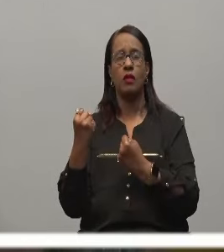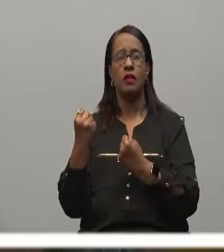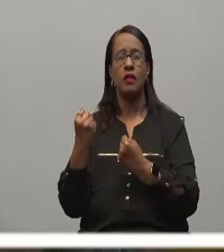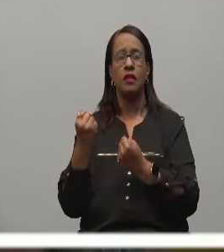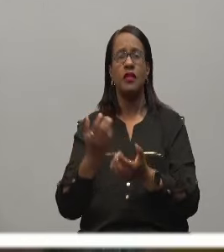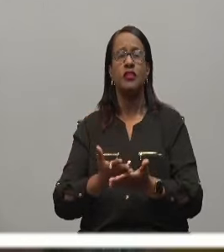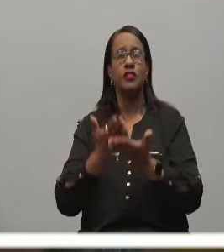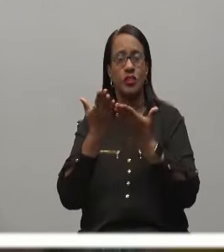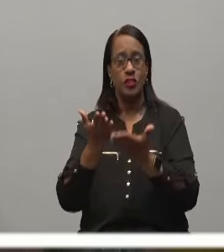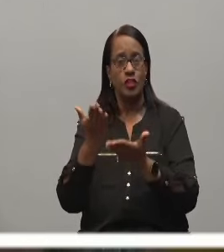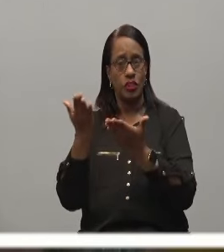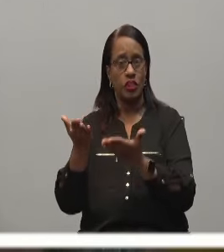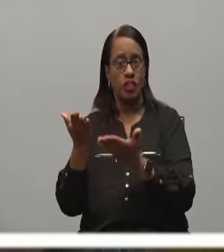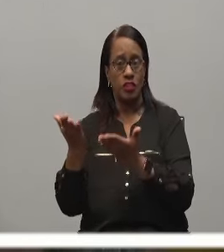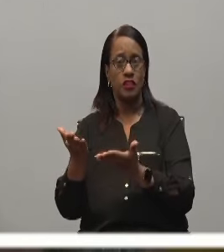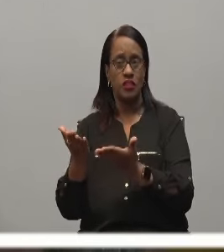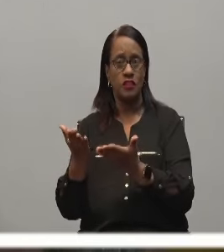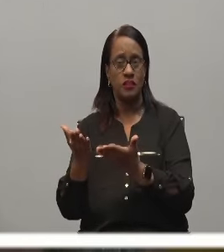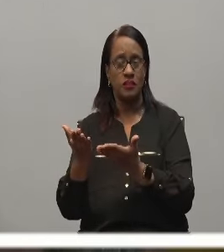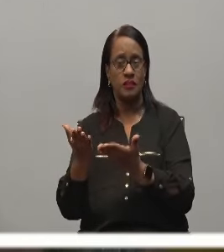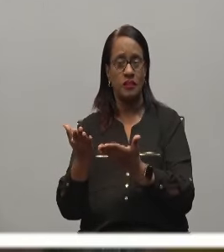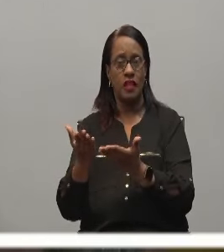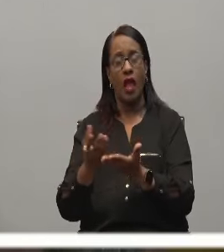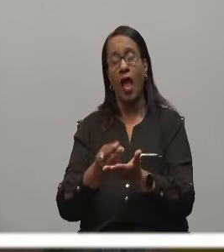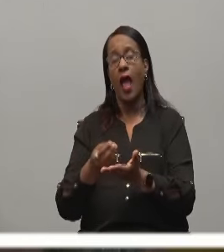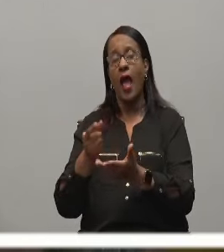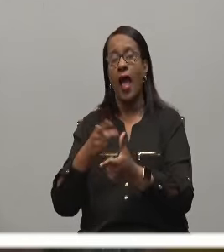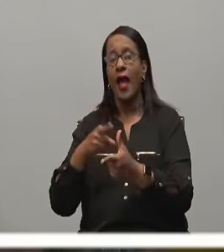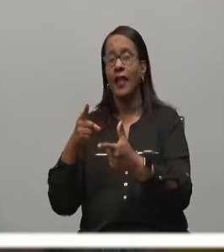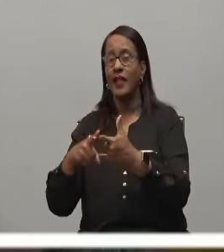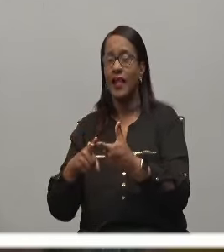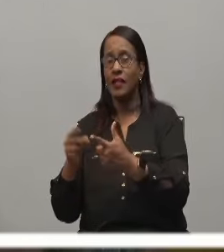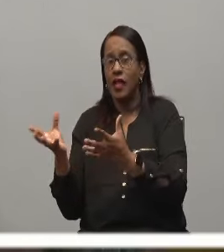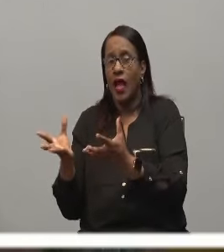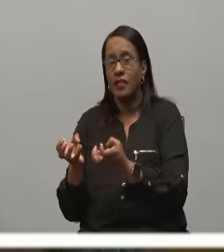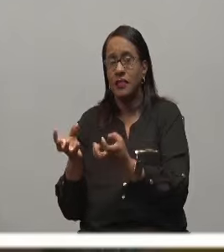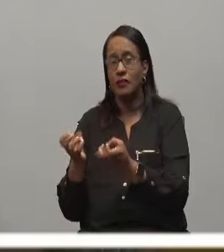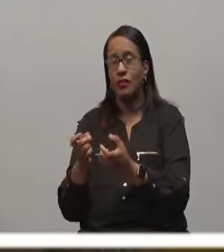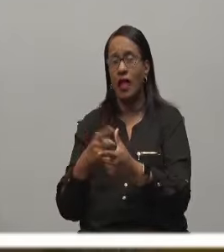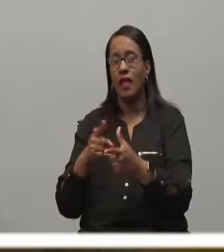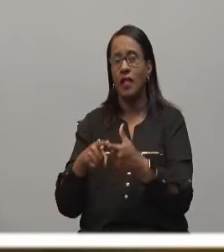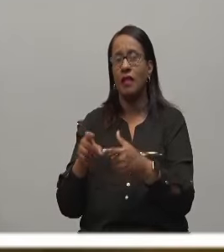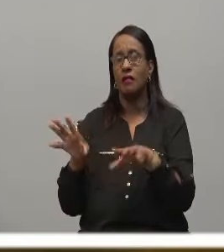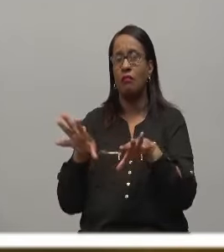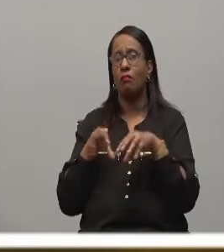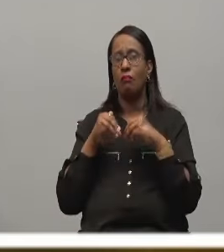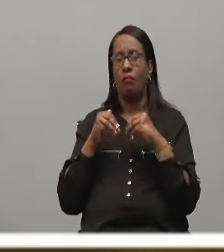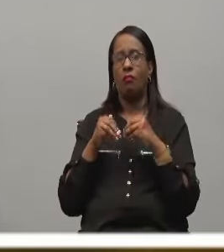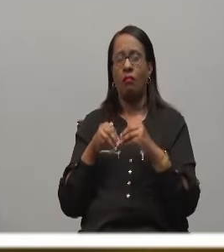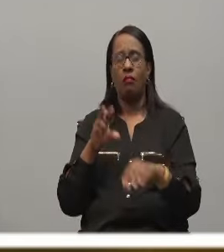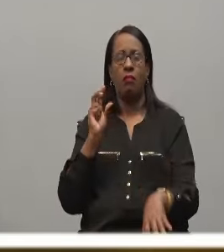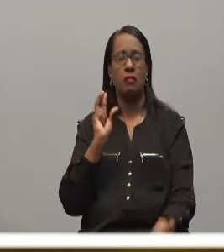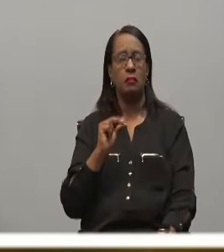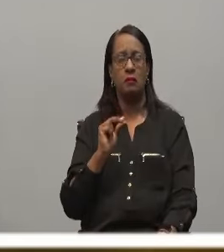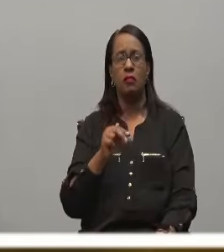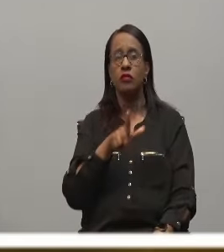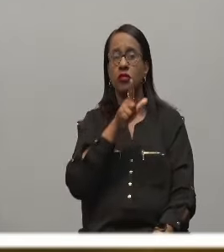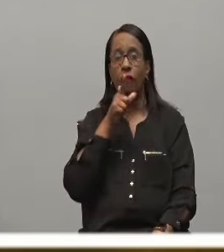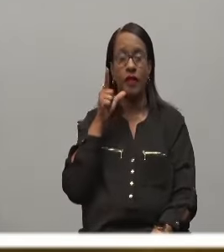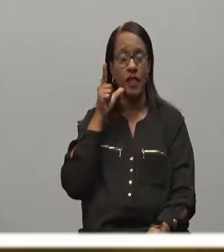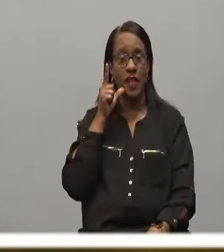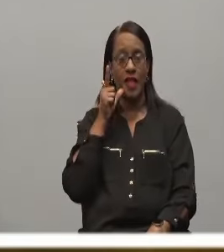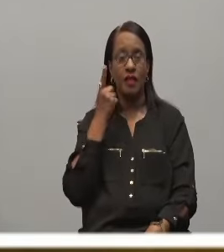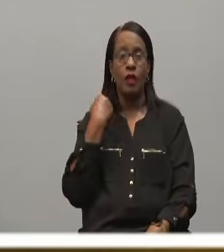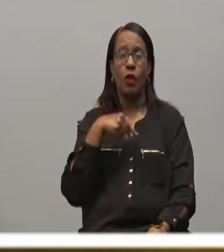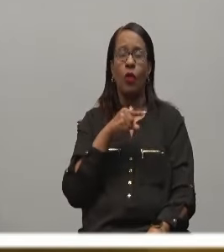to delight and then moving it from delight to free act of our will. So during Lent, not